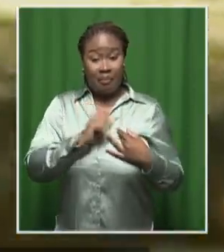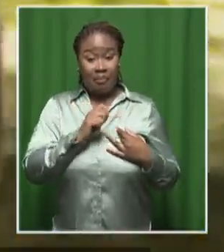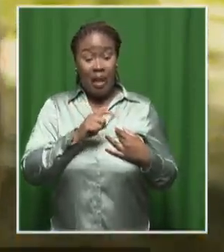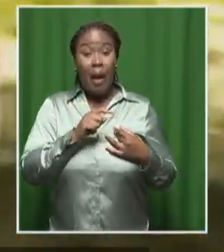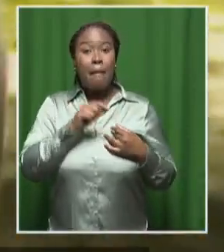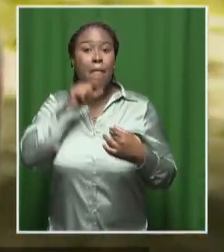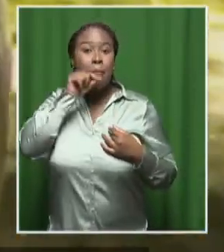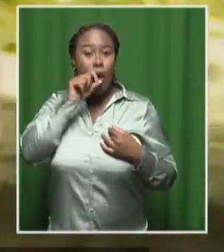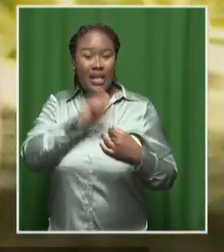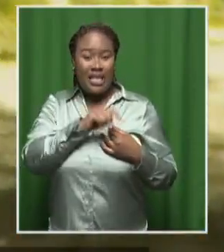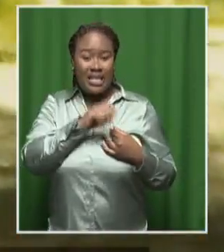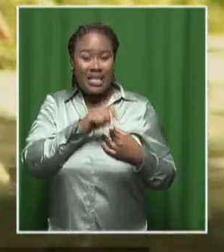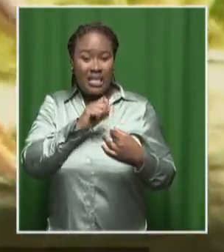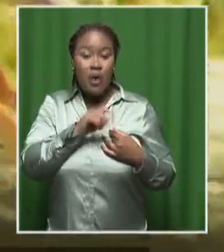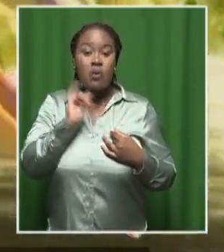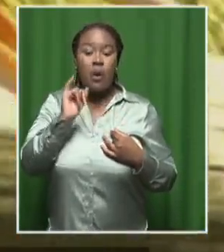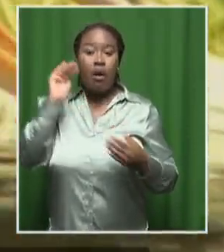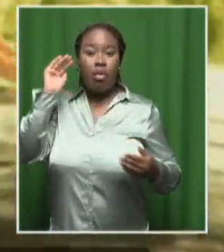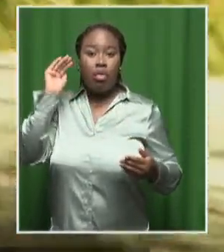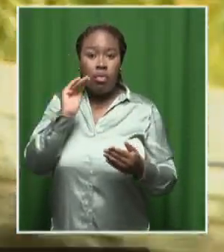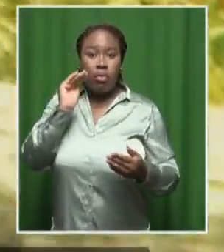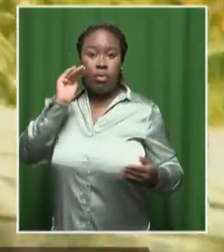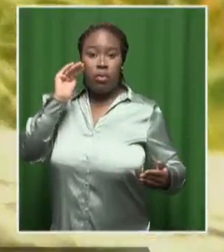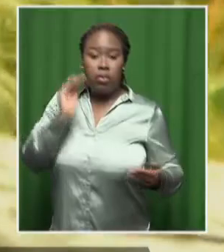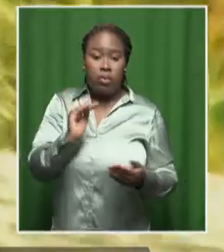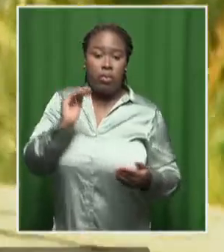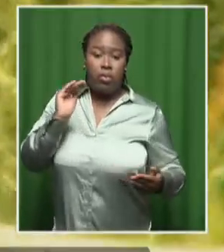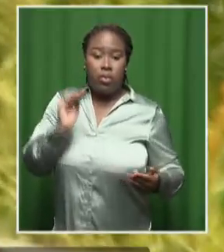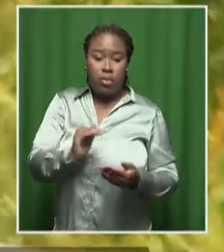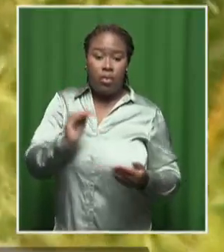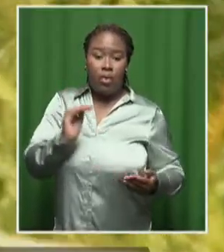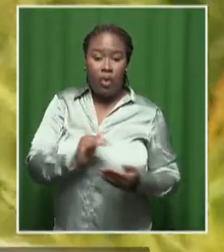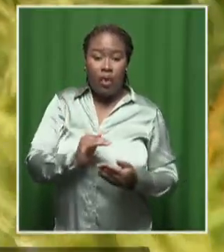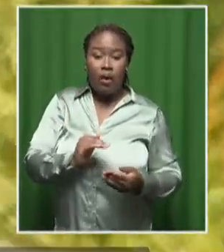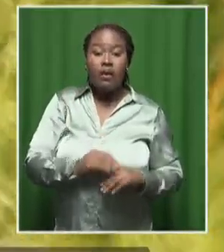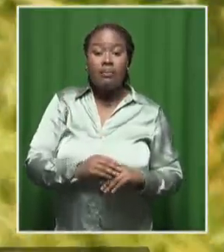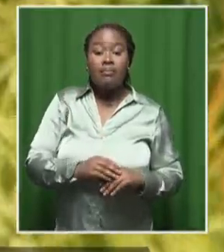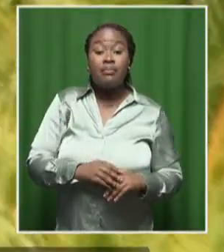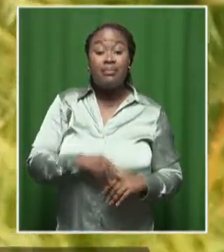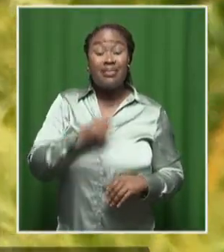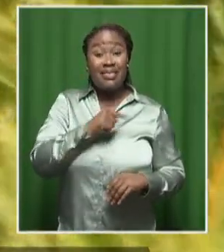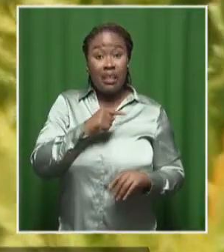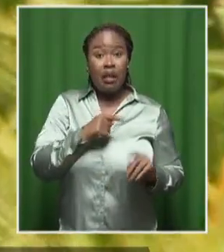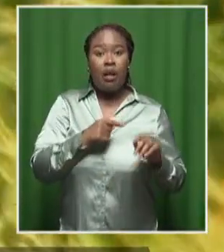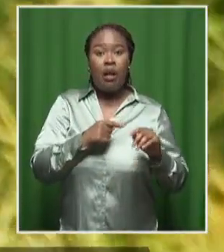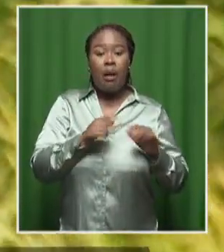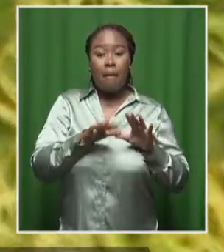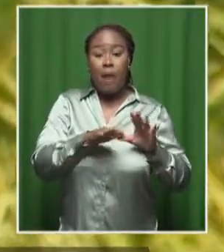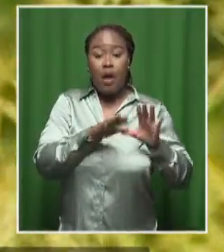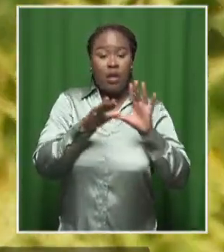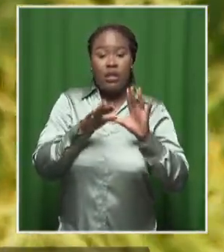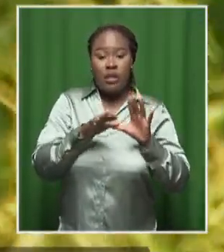stockbird remains in decline. Dubbed the Undertaker bird, the Marabou is also a